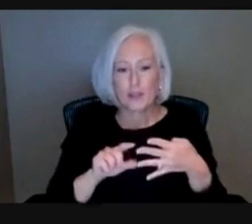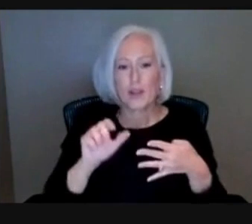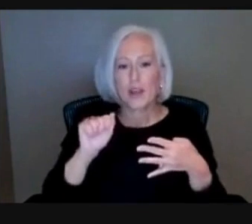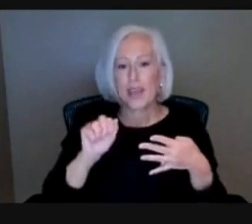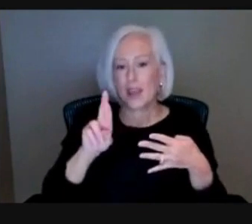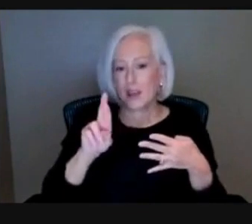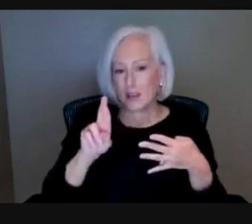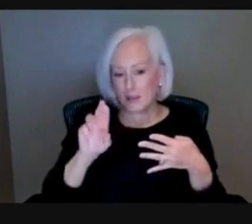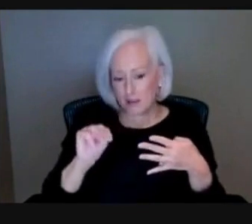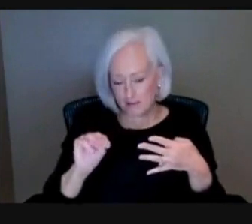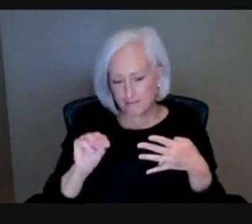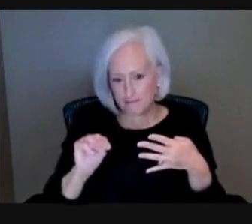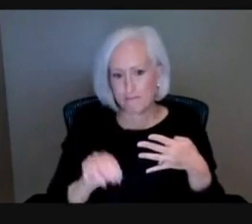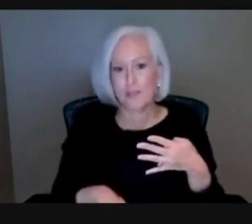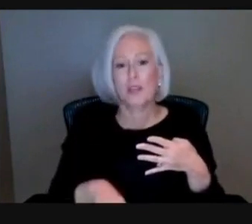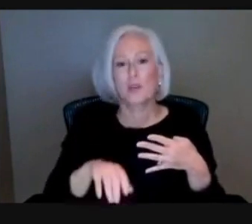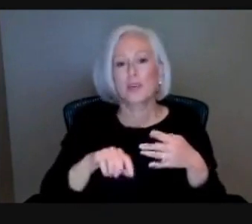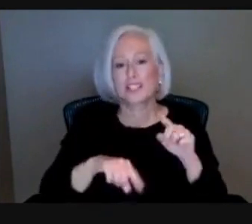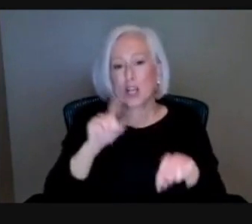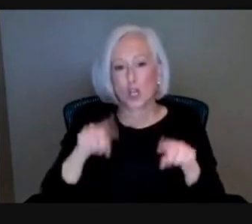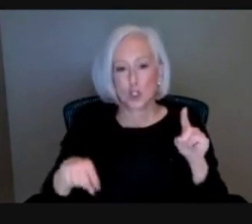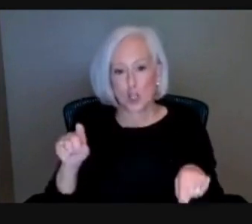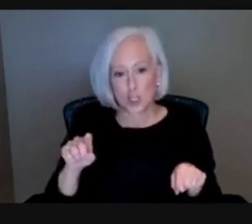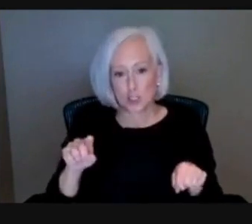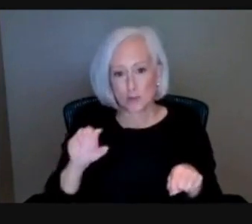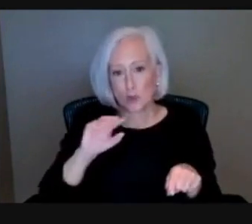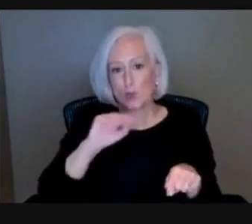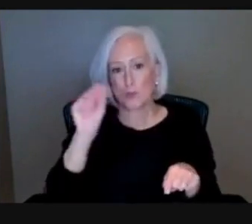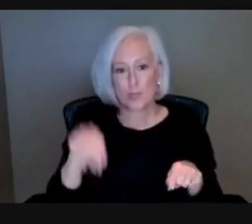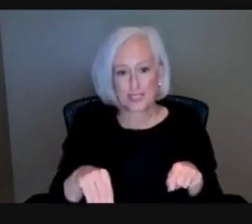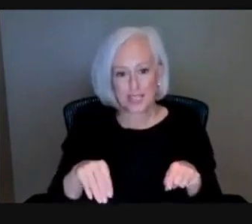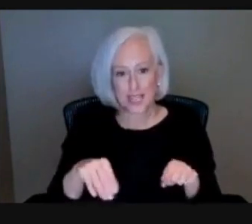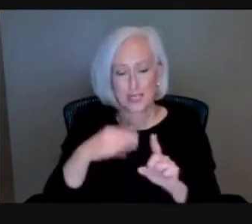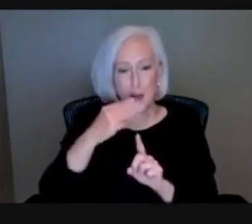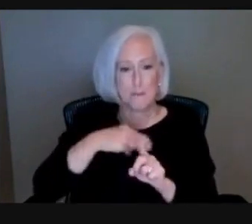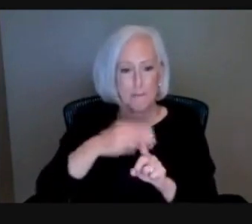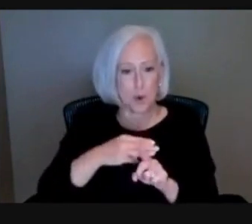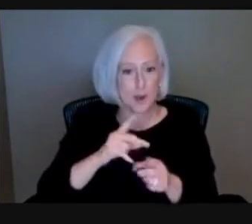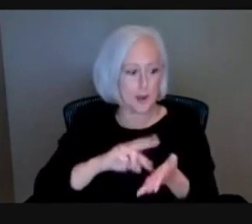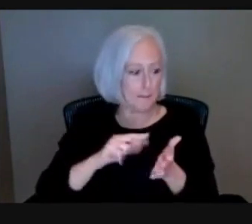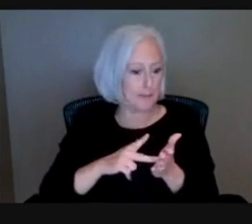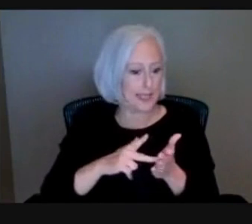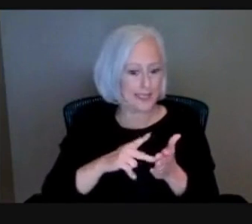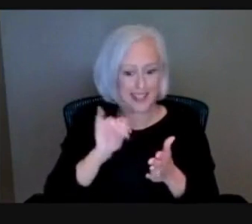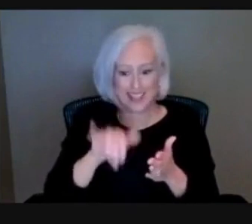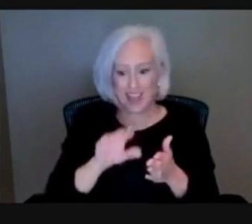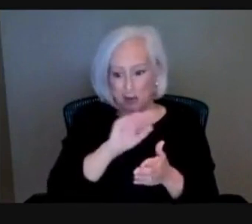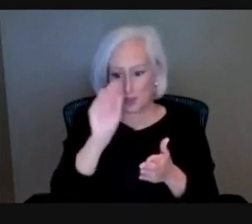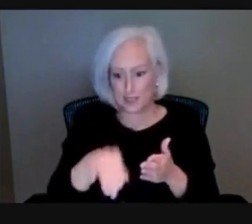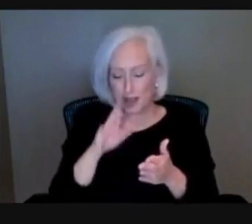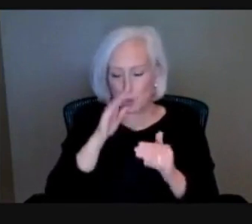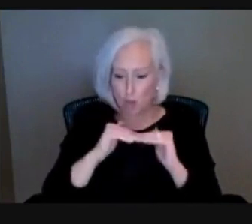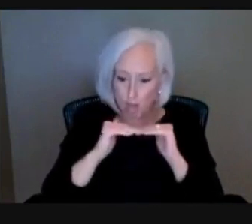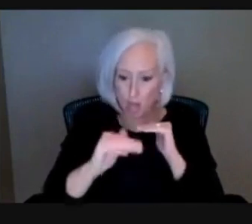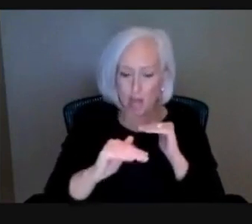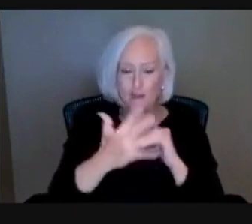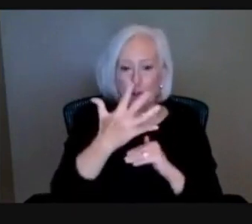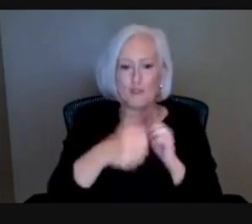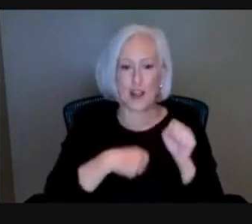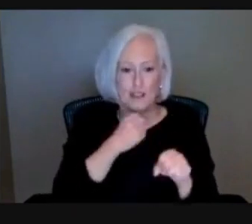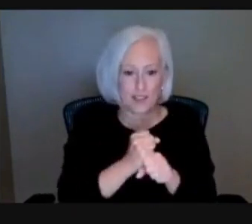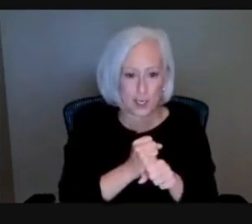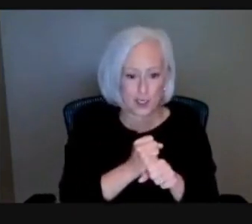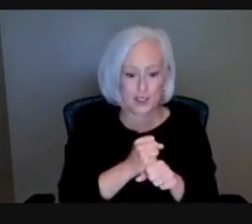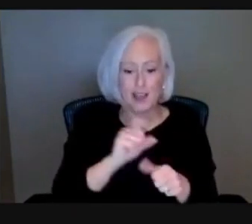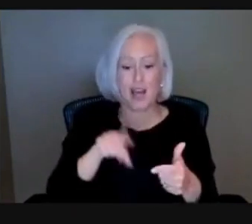variable mortgage. So you can get a loan that is fixed for 5 years, and then after in the sixth year, their interest rate can go